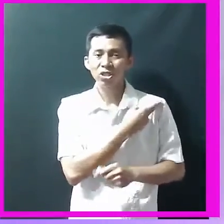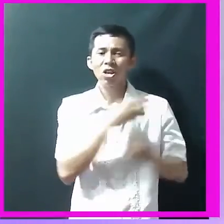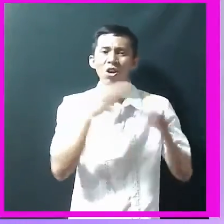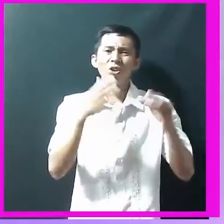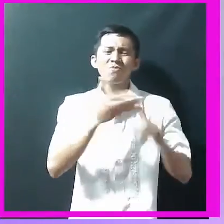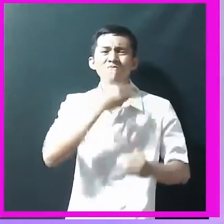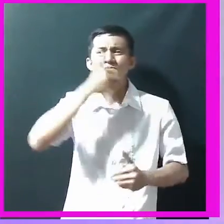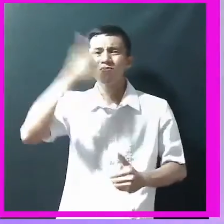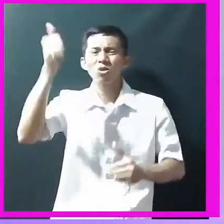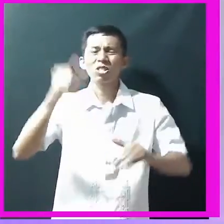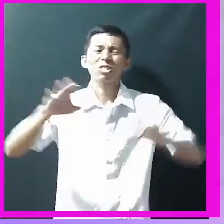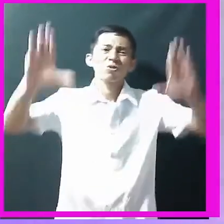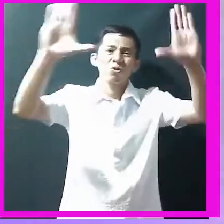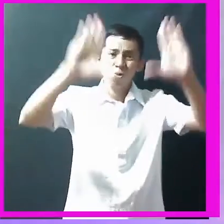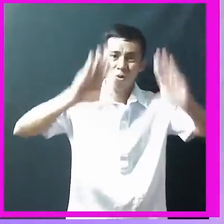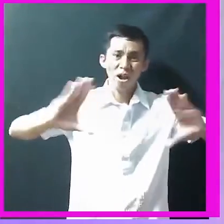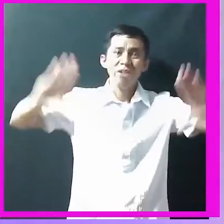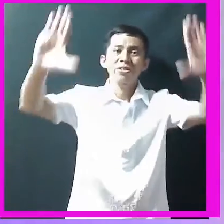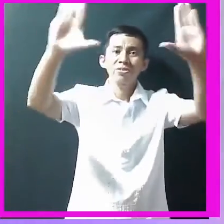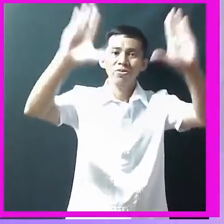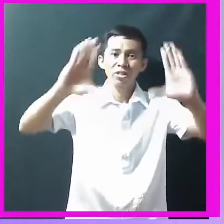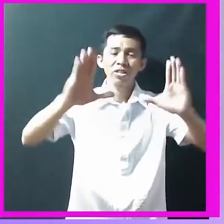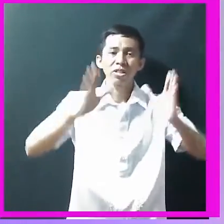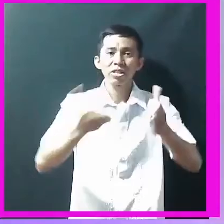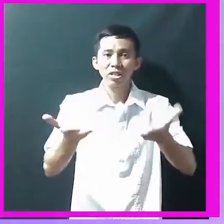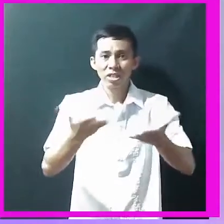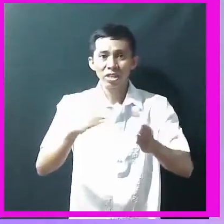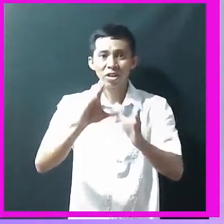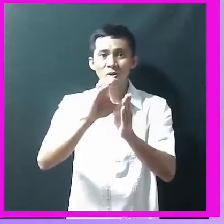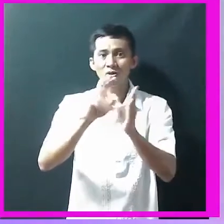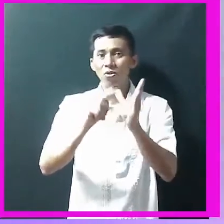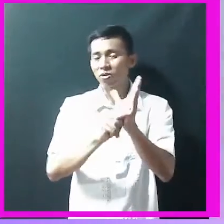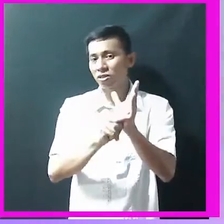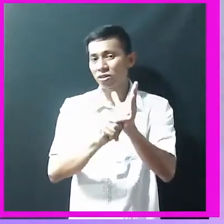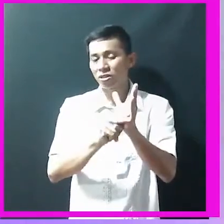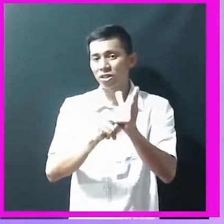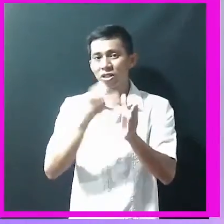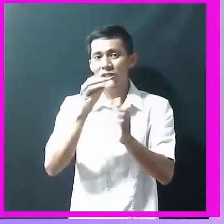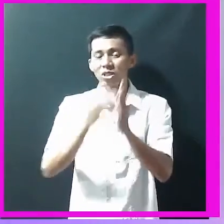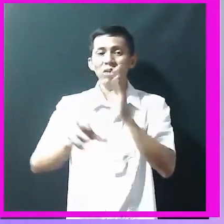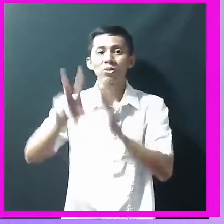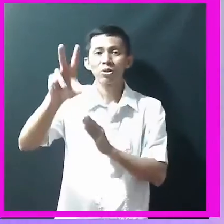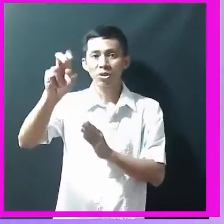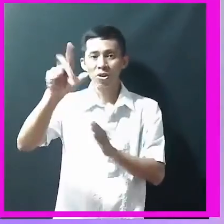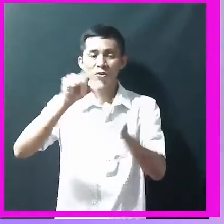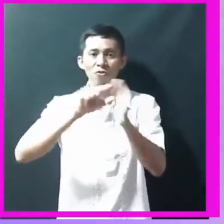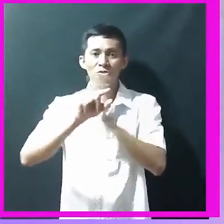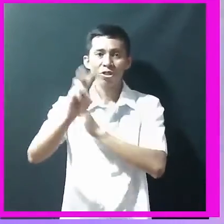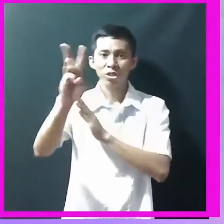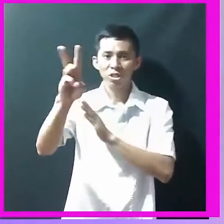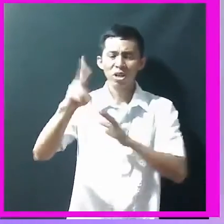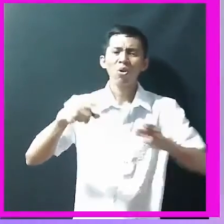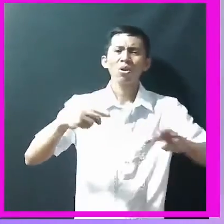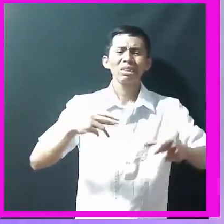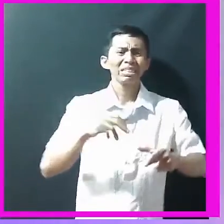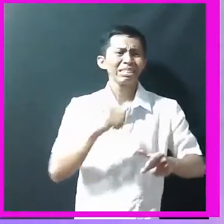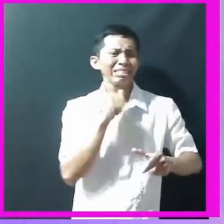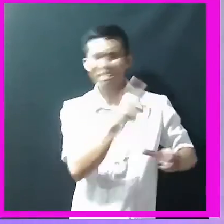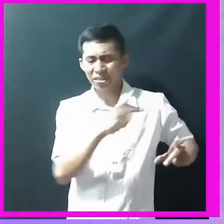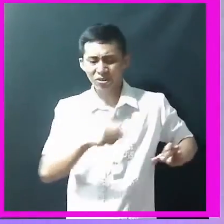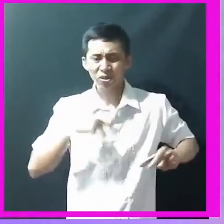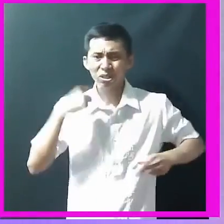most precious. Here in 1 Corinthians 13, verse number 6, rejoiceth not in